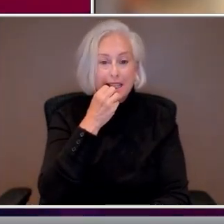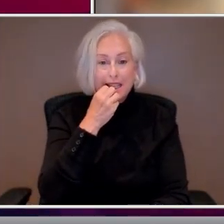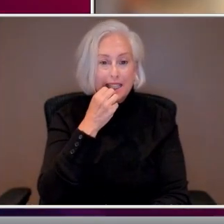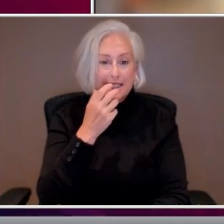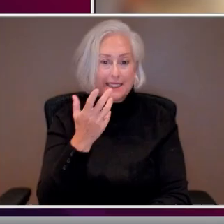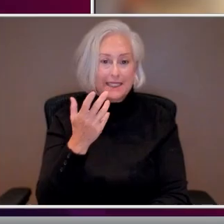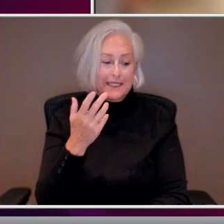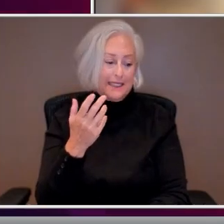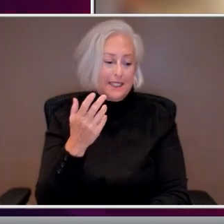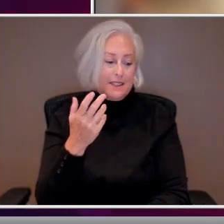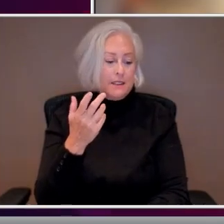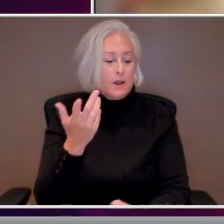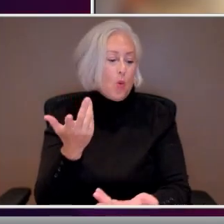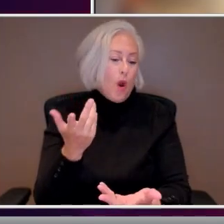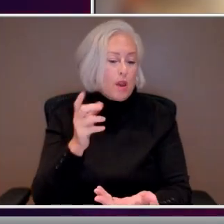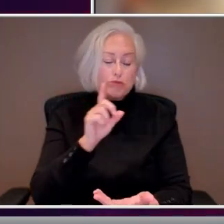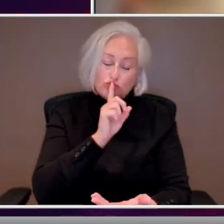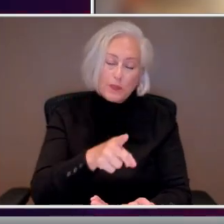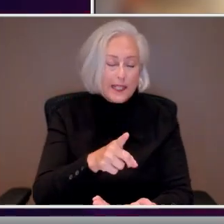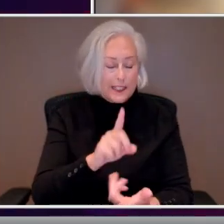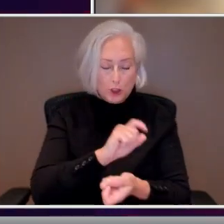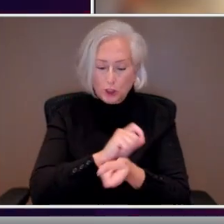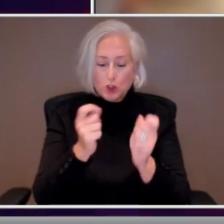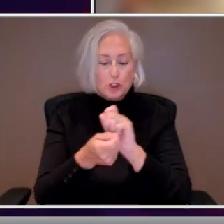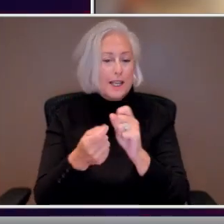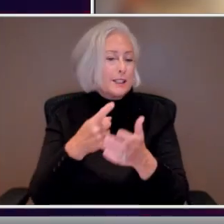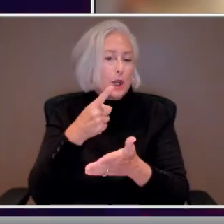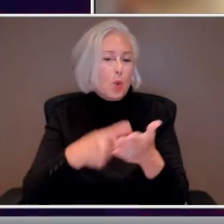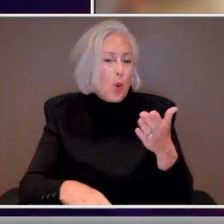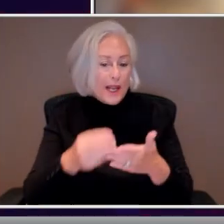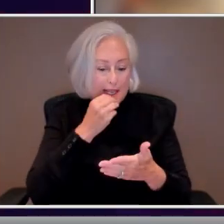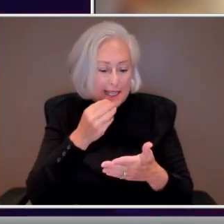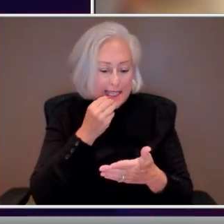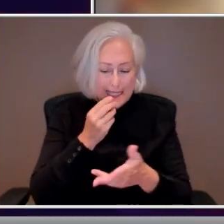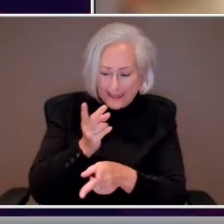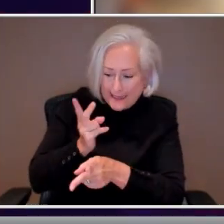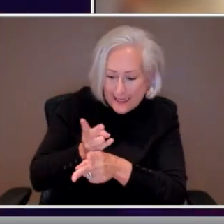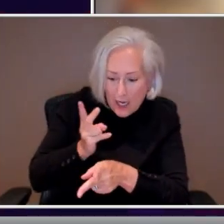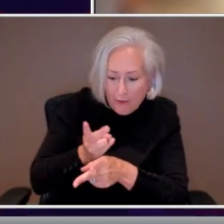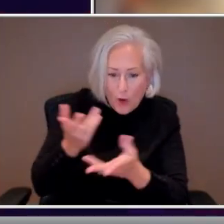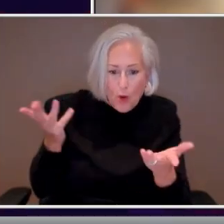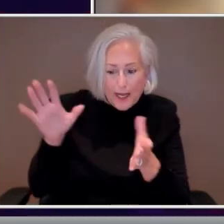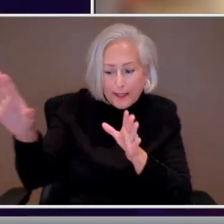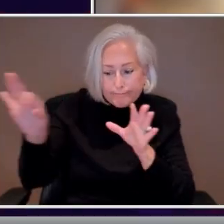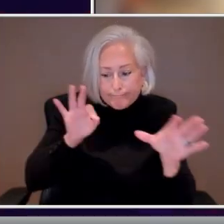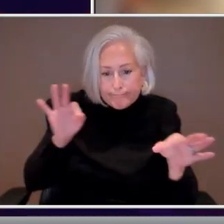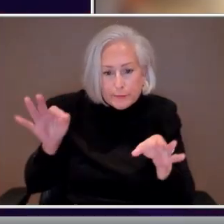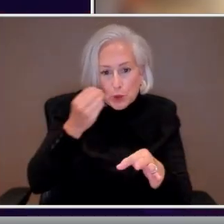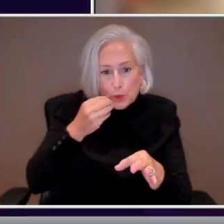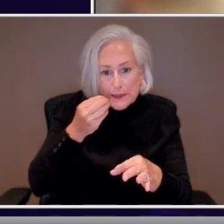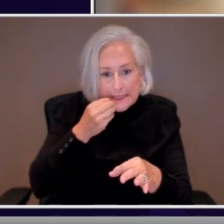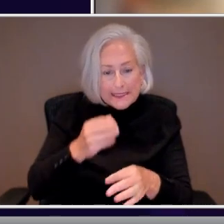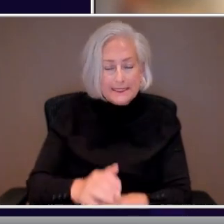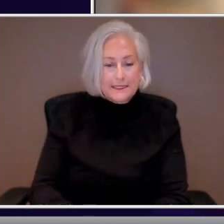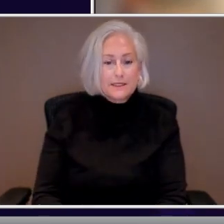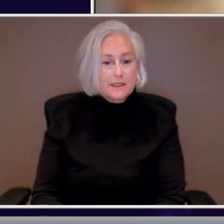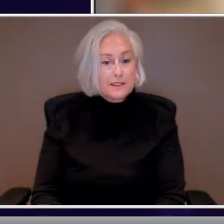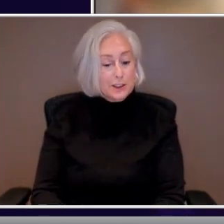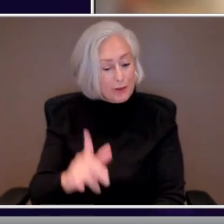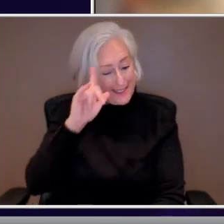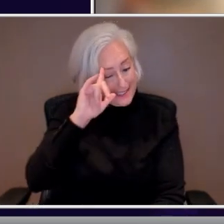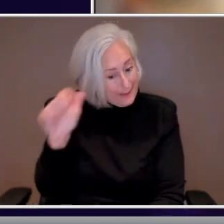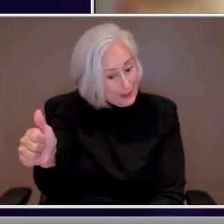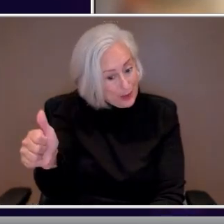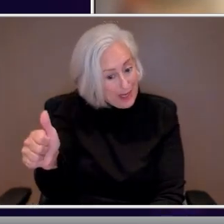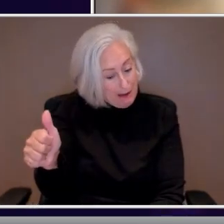changing his eating habits for one thing, and watching what he eats. So and it's up to him to what he has to do.